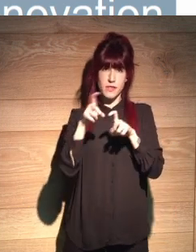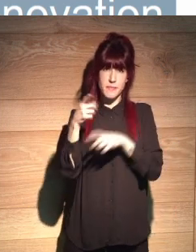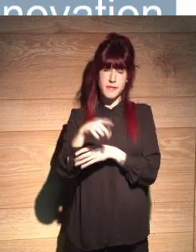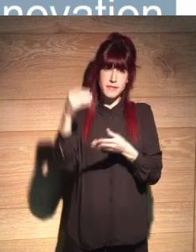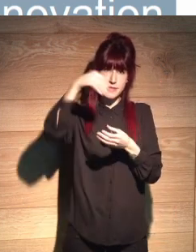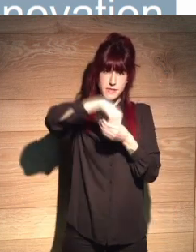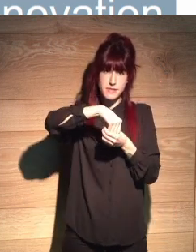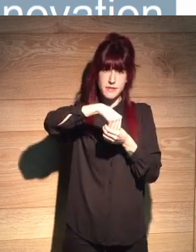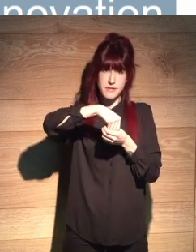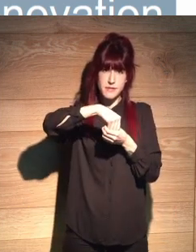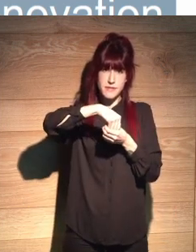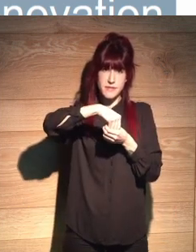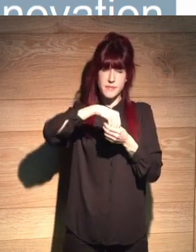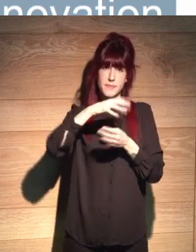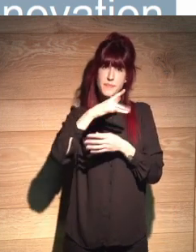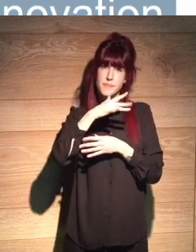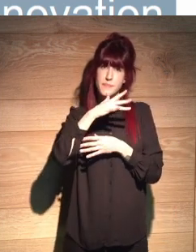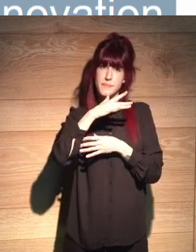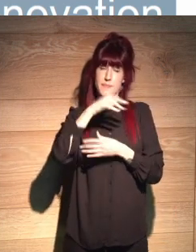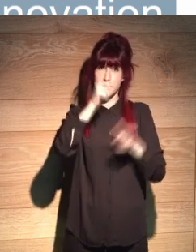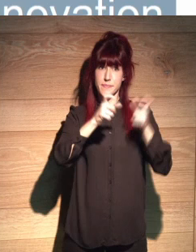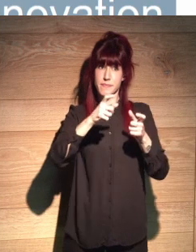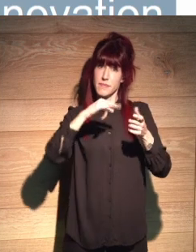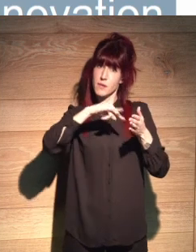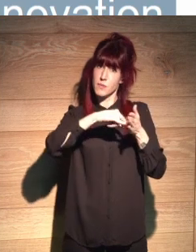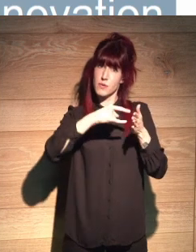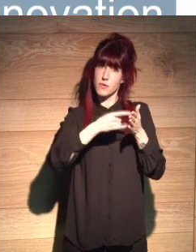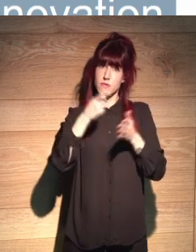now people from our projects are in this